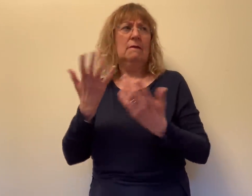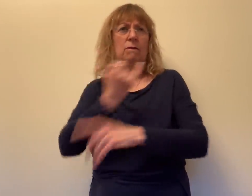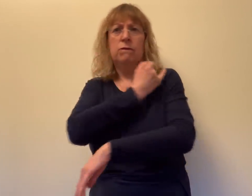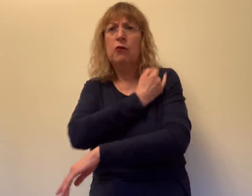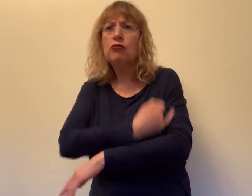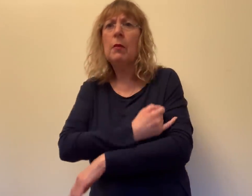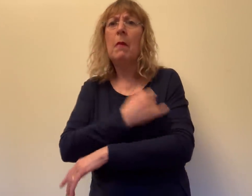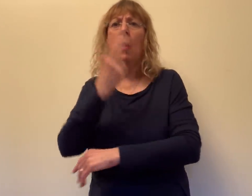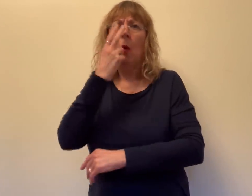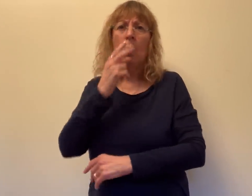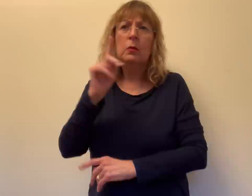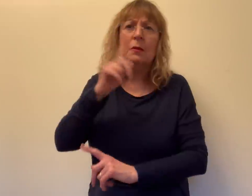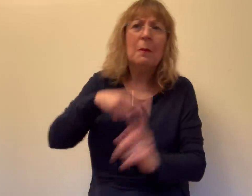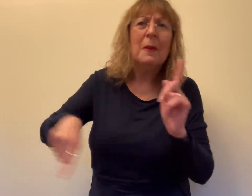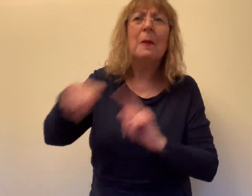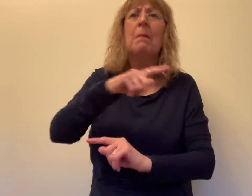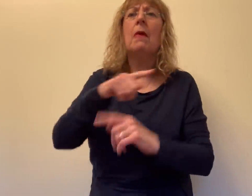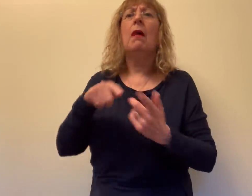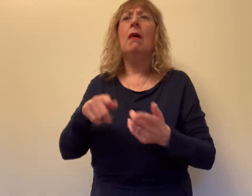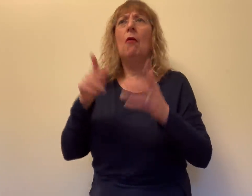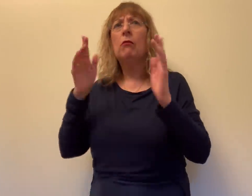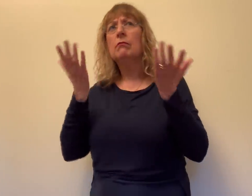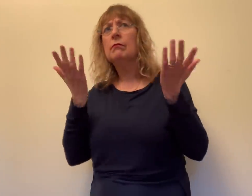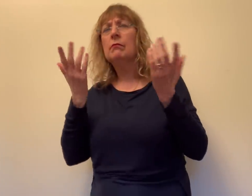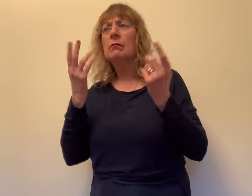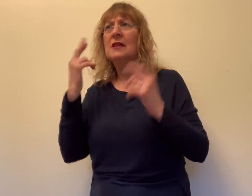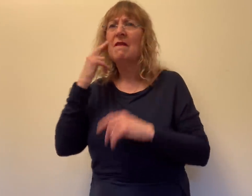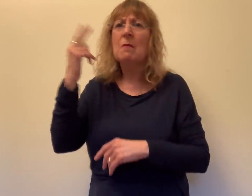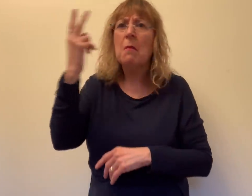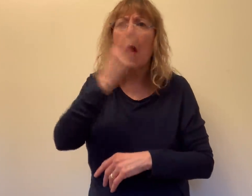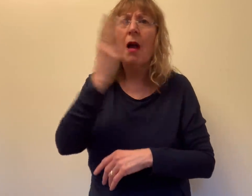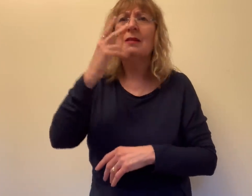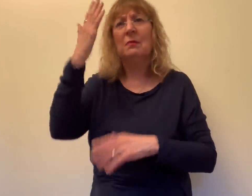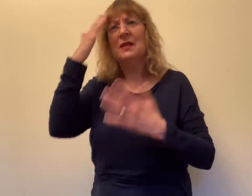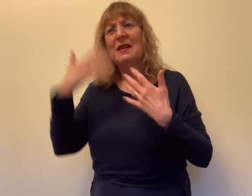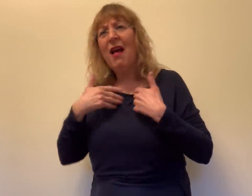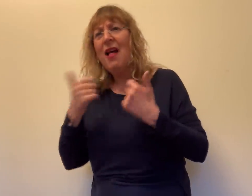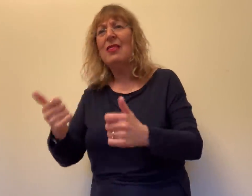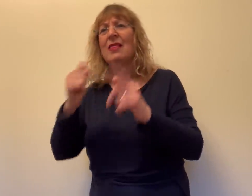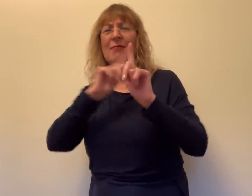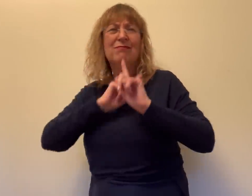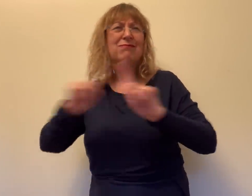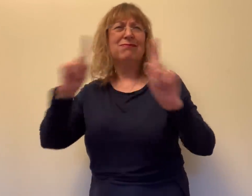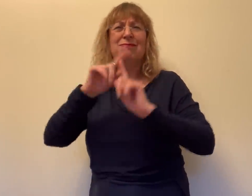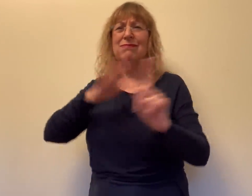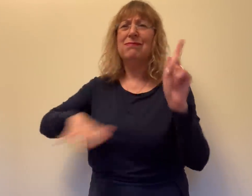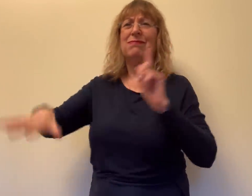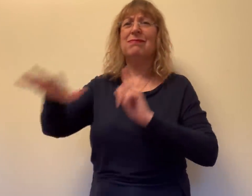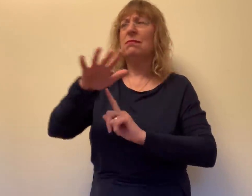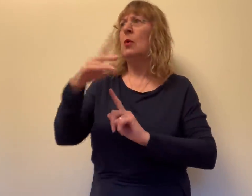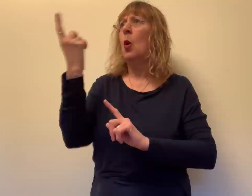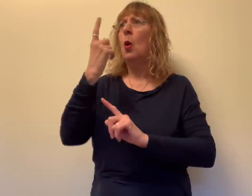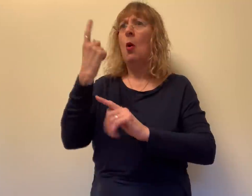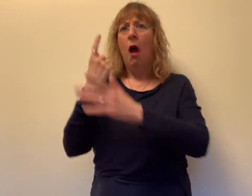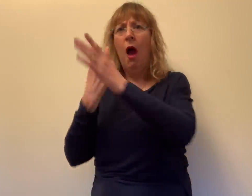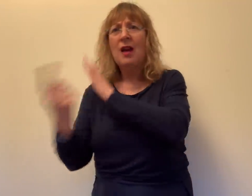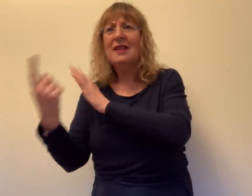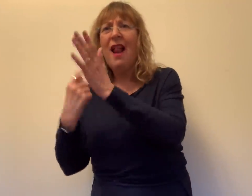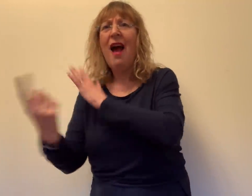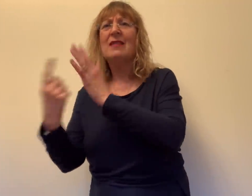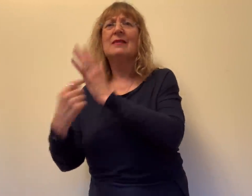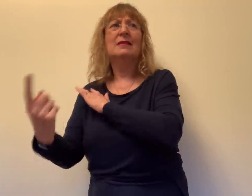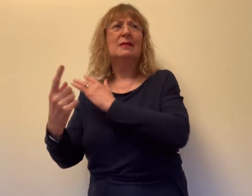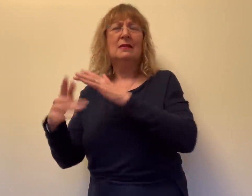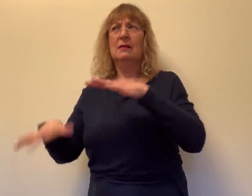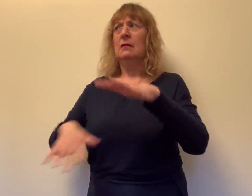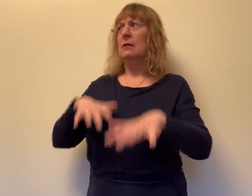Deaf people in the country are often isolated, and within that community there are particularly vulnerable